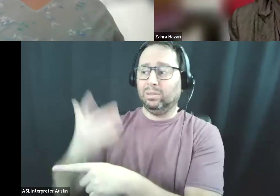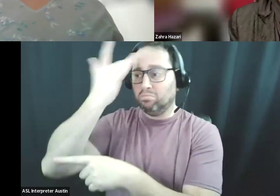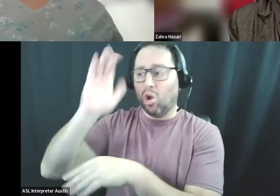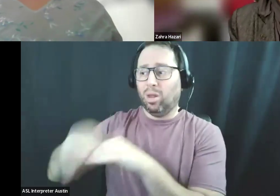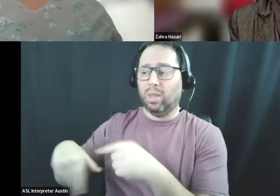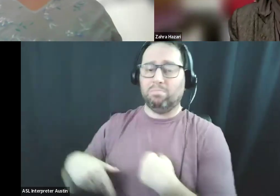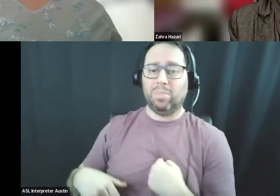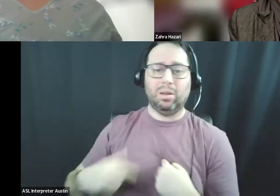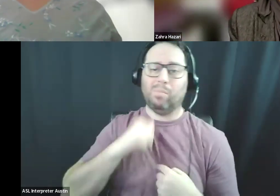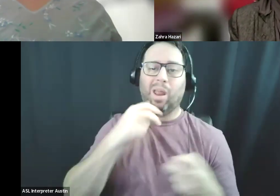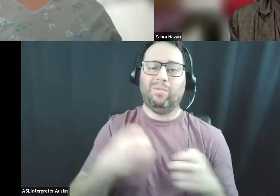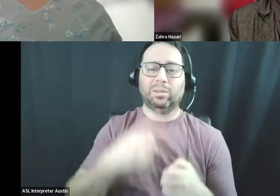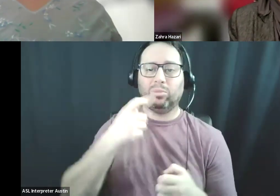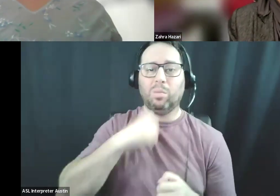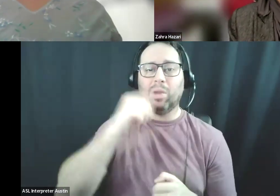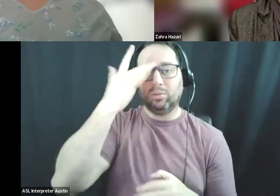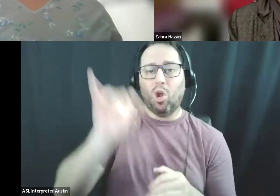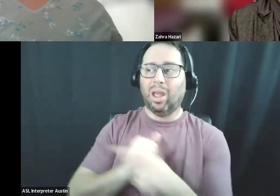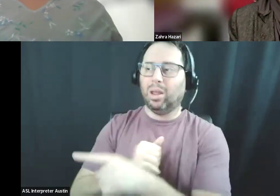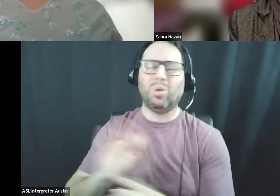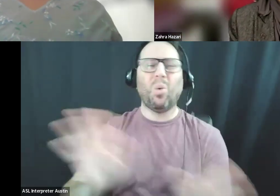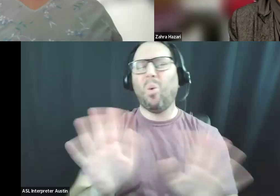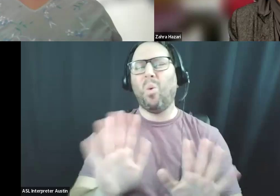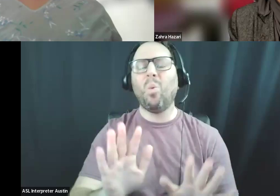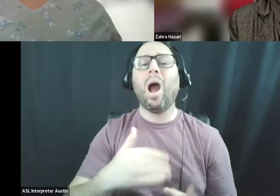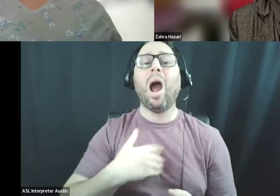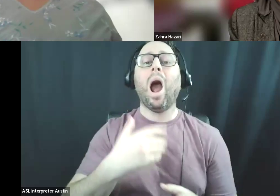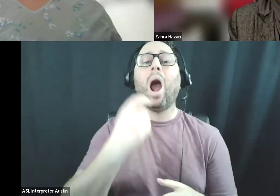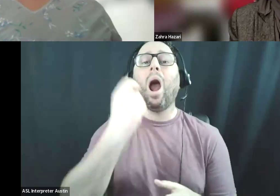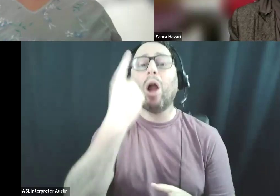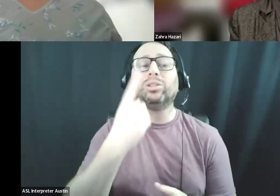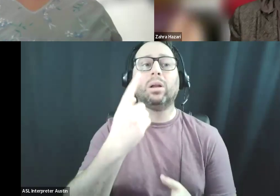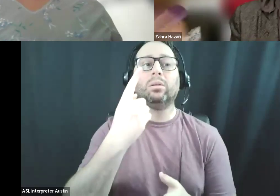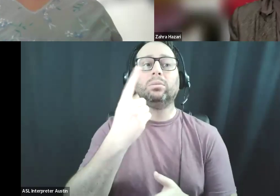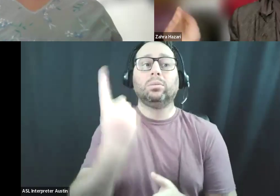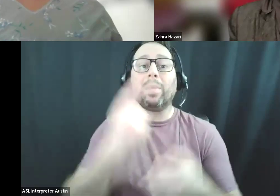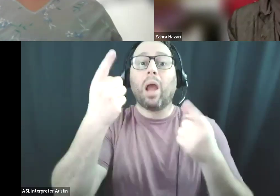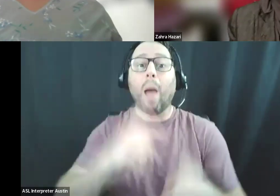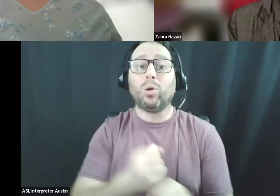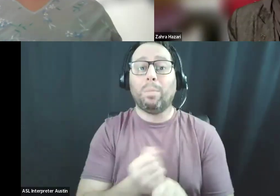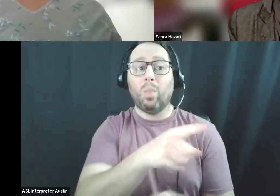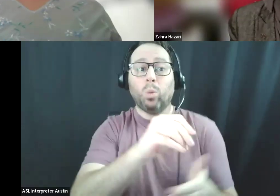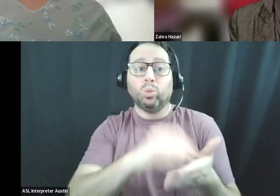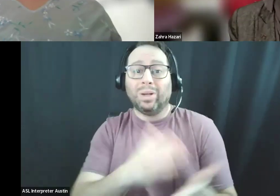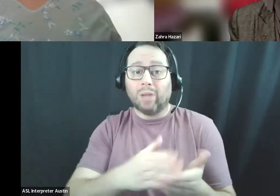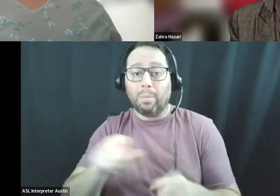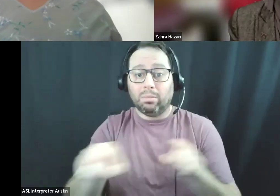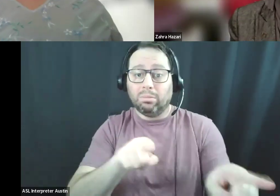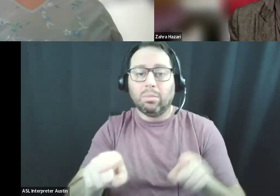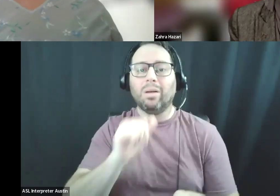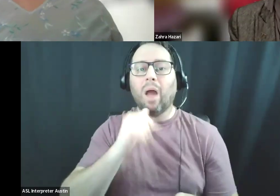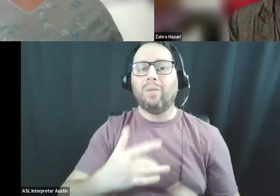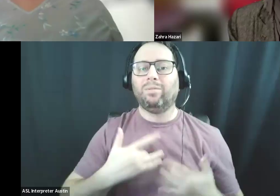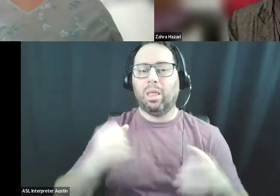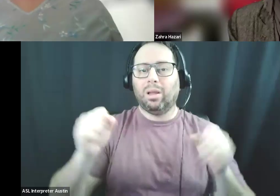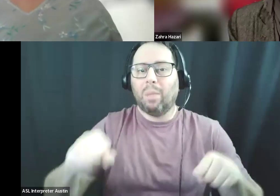going on here that's making me feel like I'm not capable. Do you see what I mean? They are able to recognize how the system